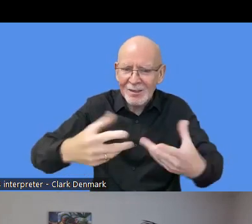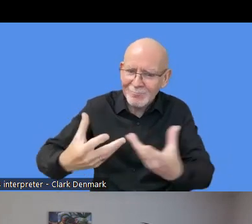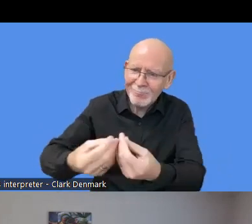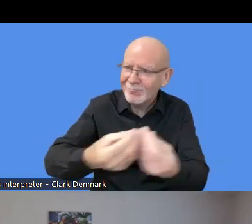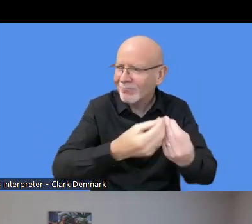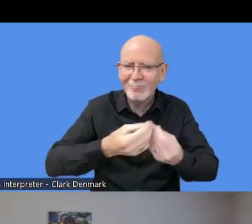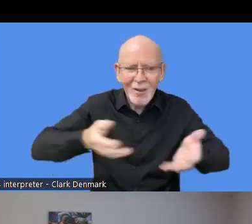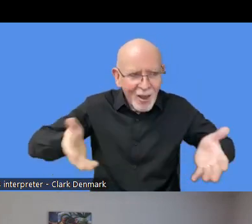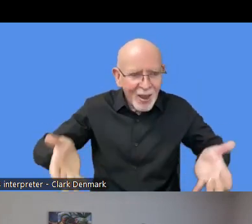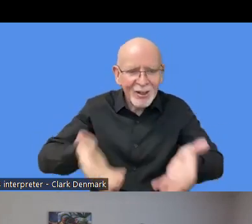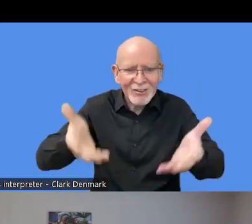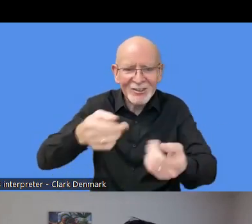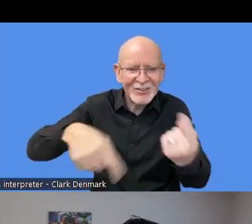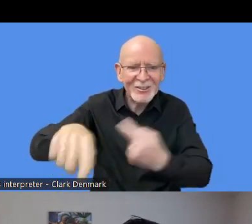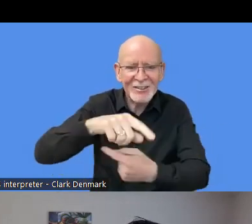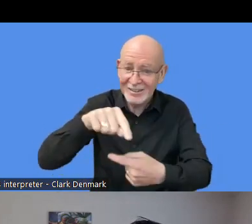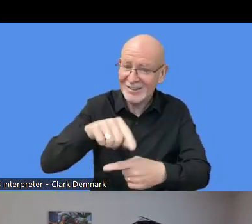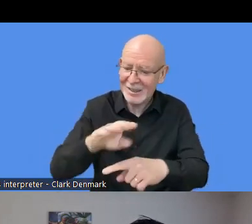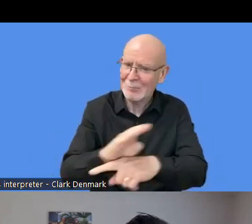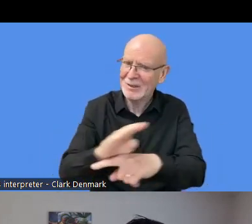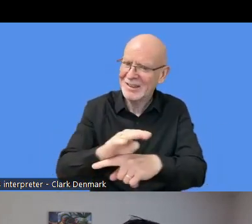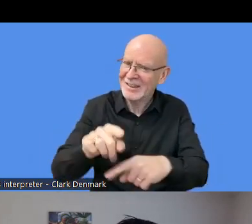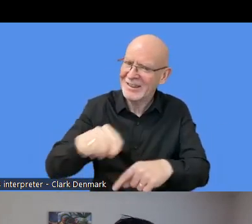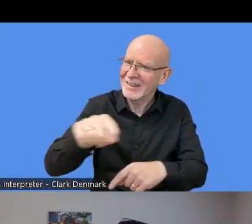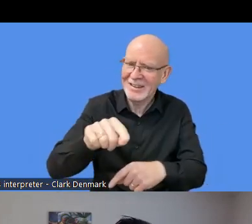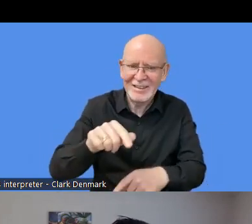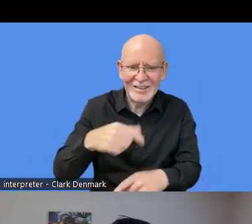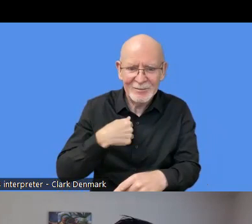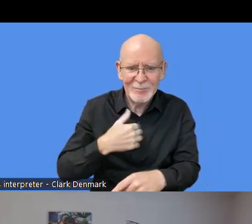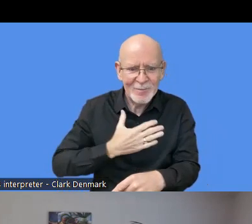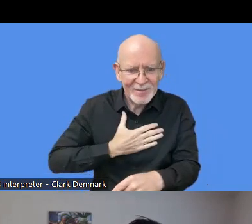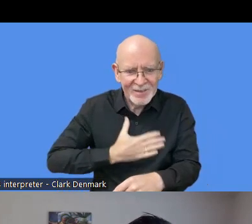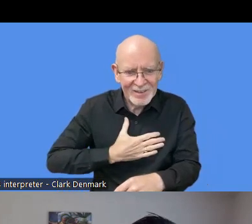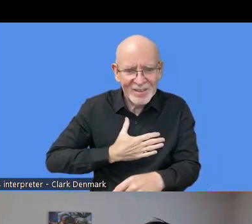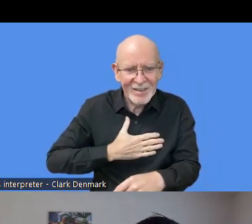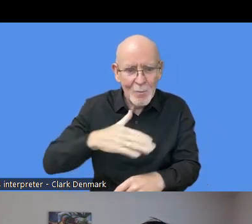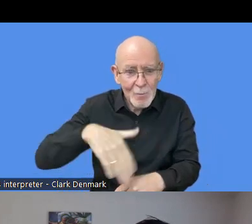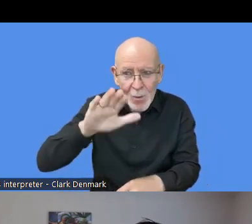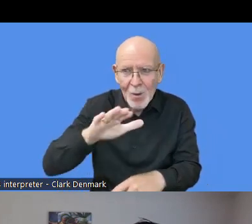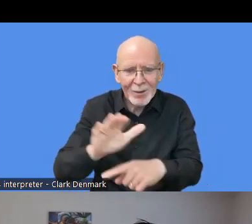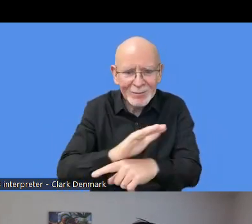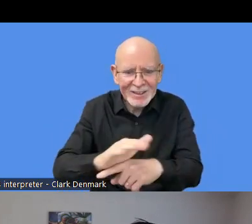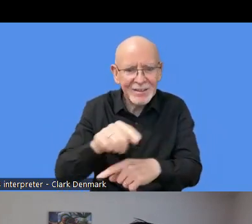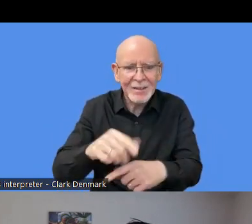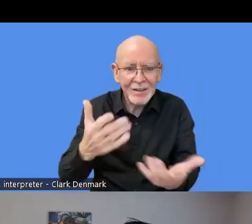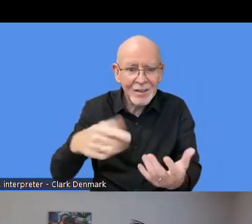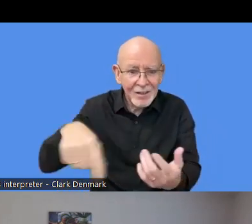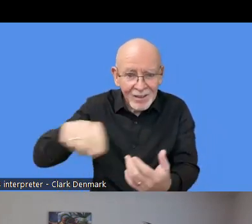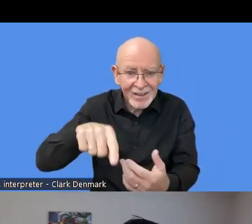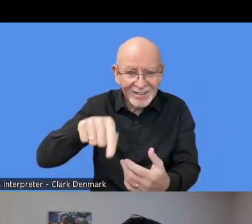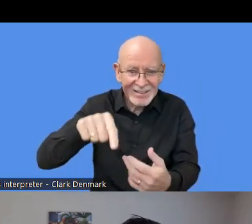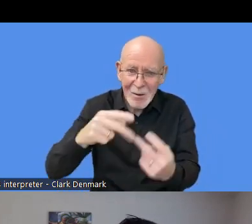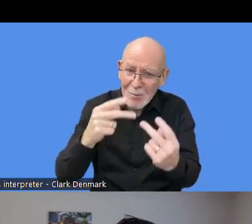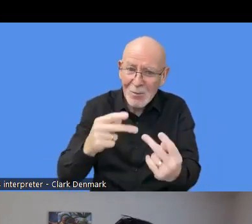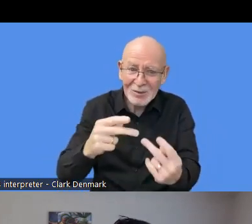segment of the various different sectors that is least represented at the moment, to come and share your best practices. You